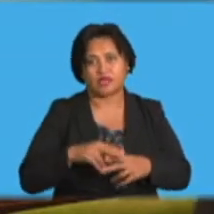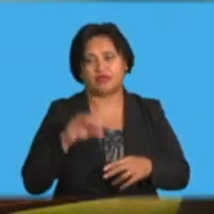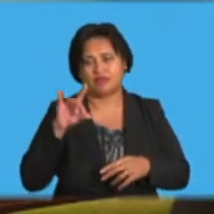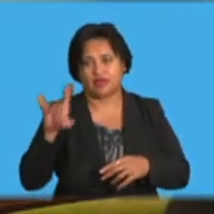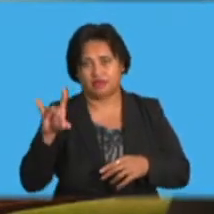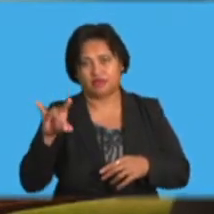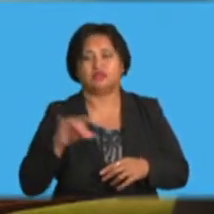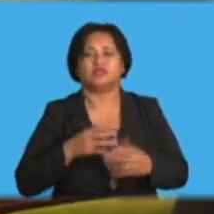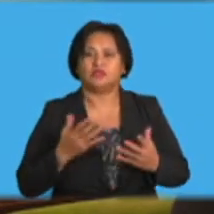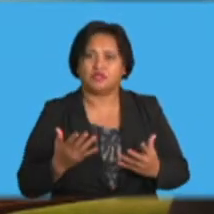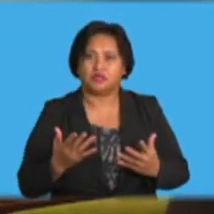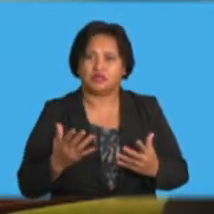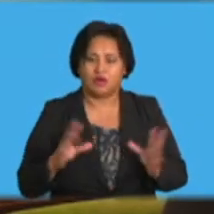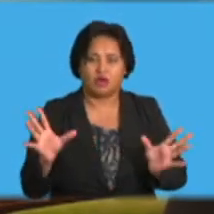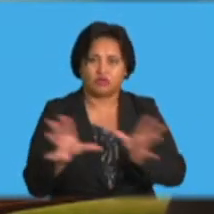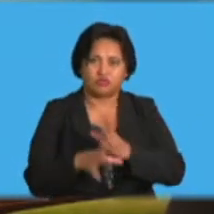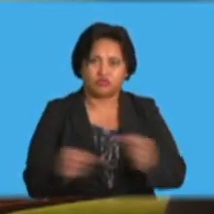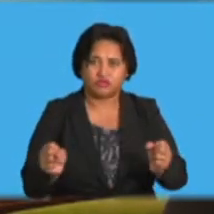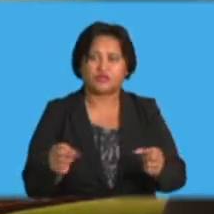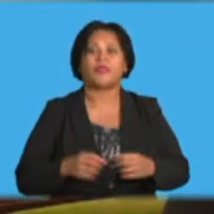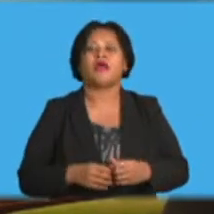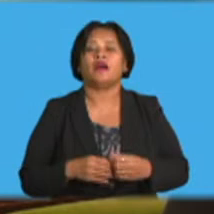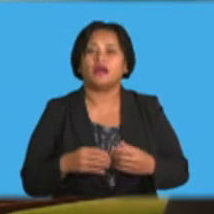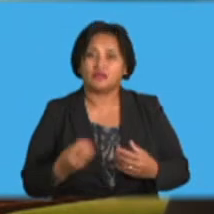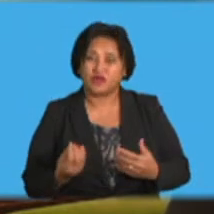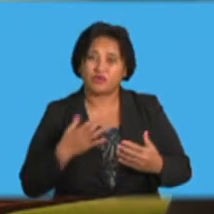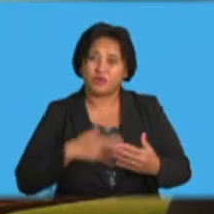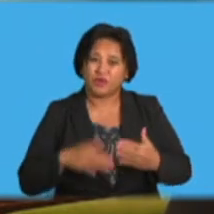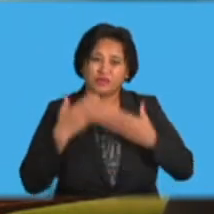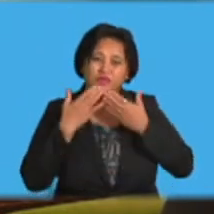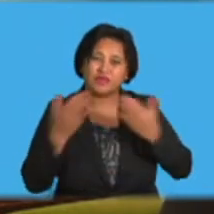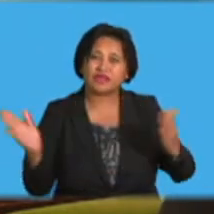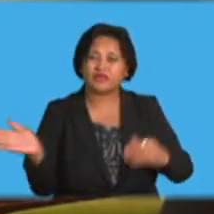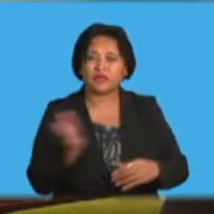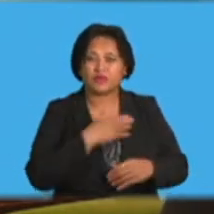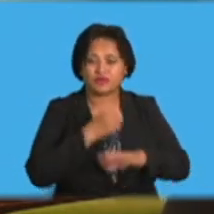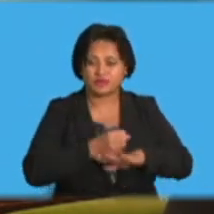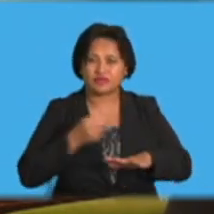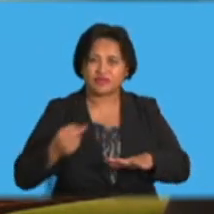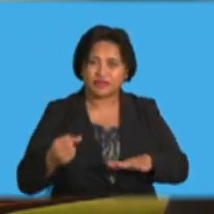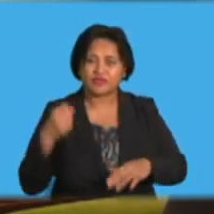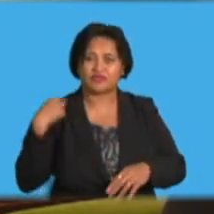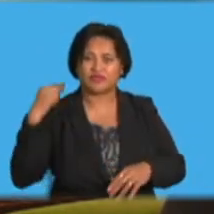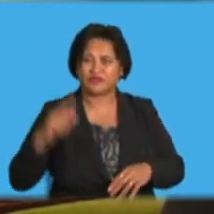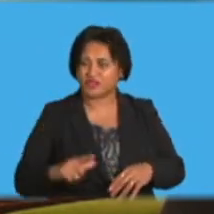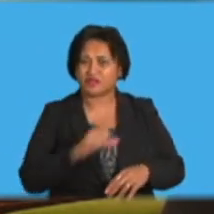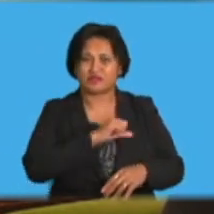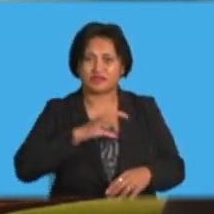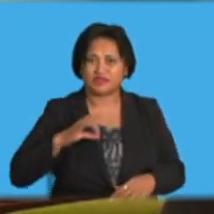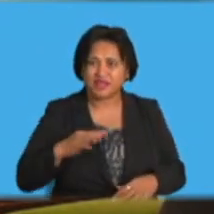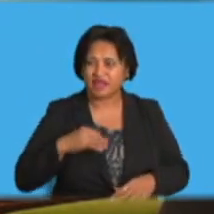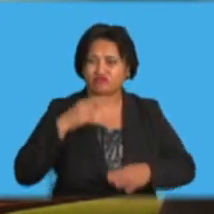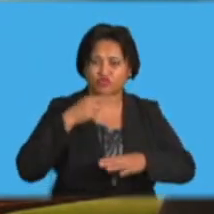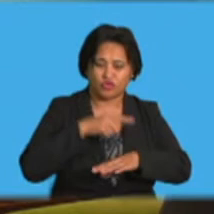sugarcane. Madam Speaker, we would like to thank all government officials who worked tirelessly around the clock to ensure